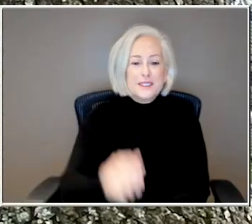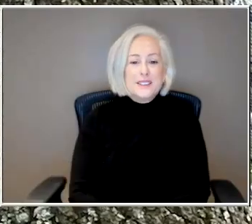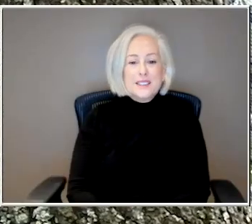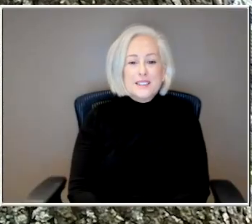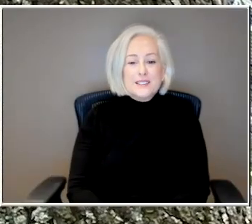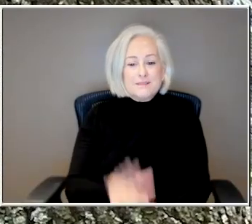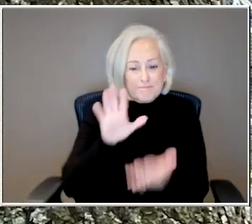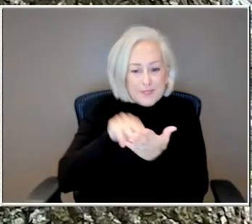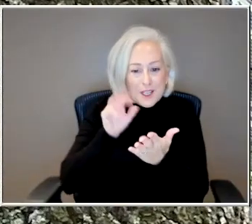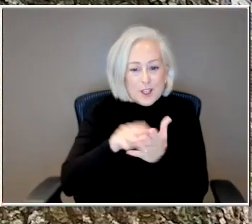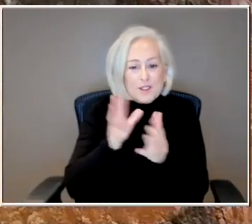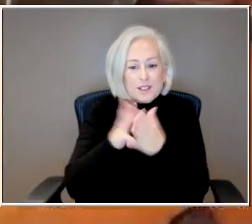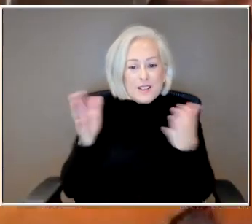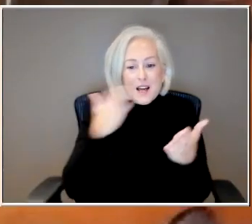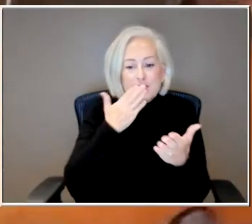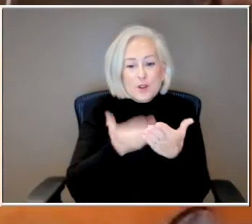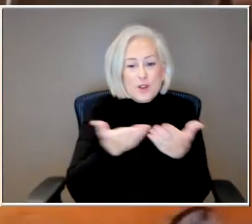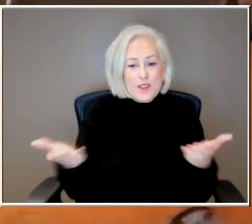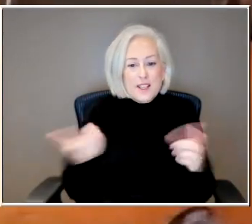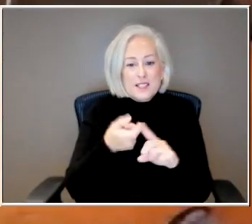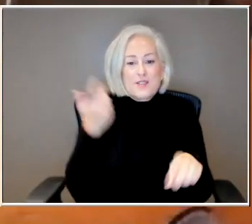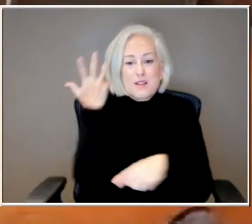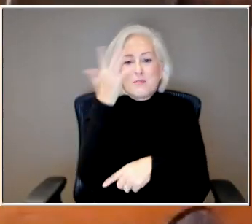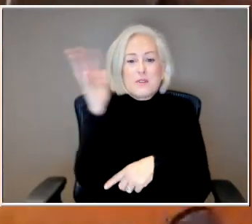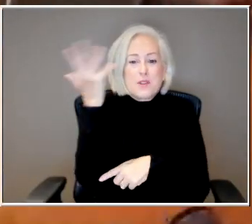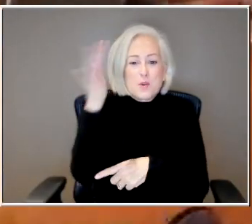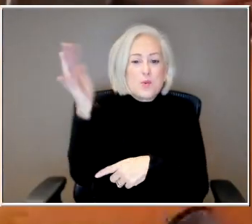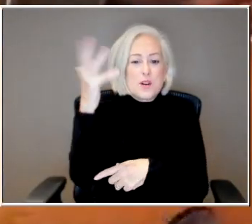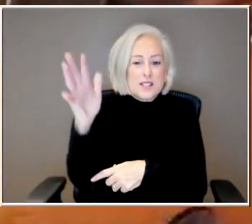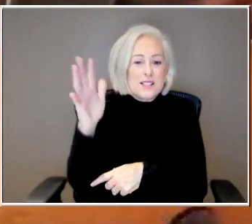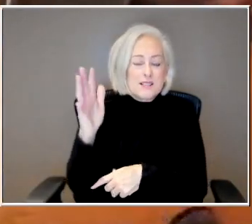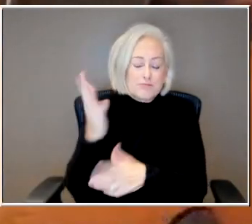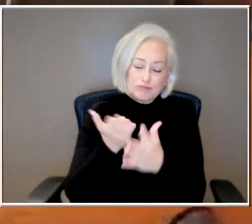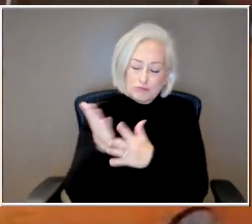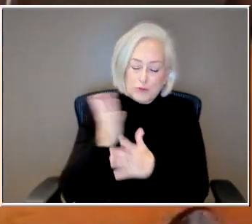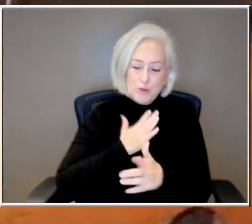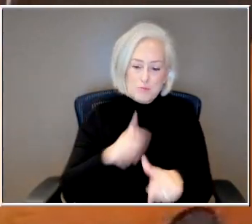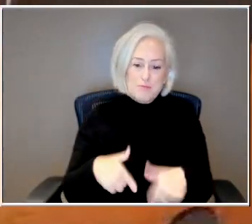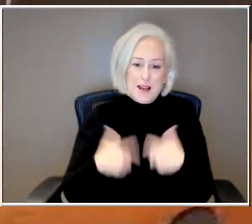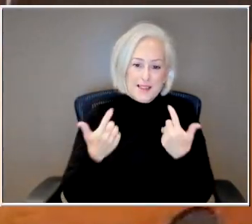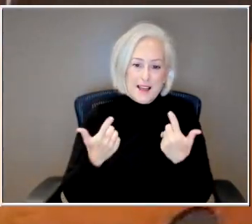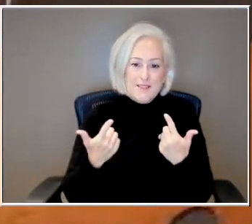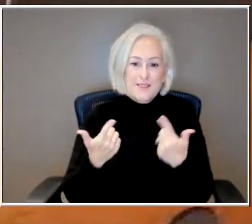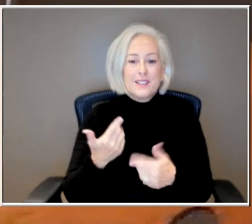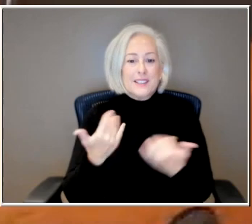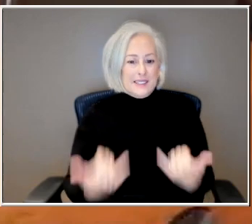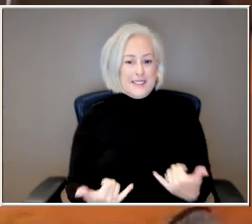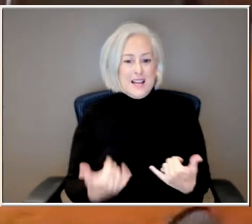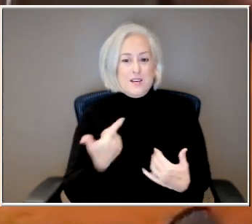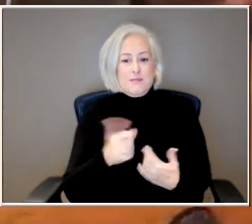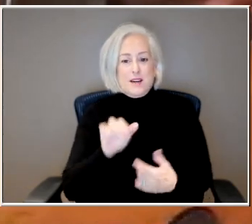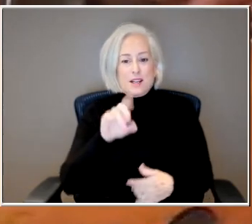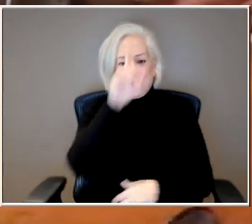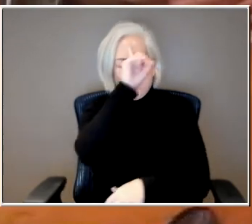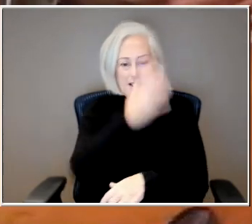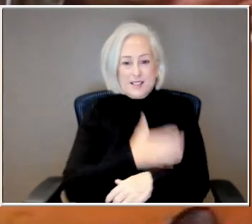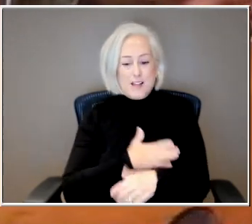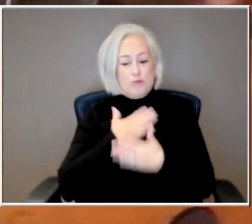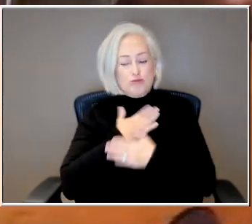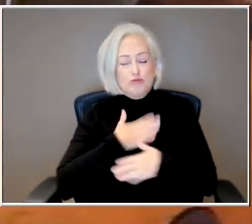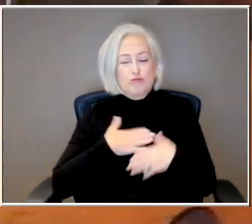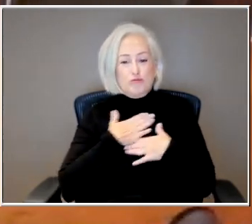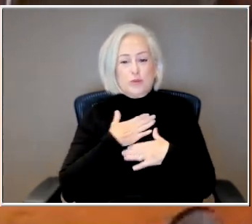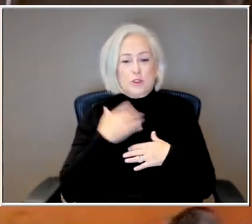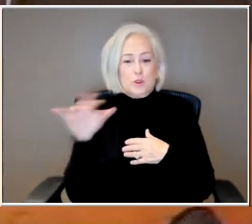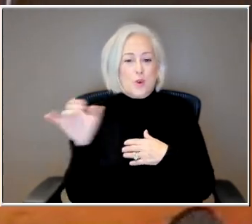from the woods that carried through my life. My grandson now is taking a liking to it also, so it makes it